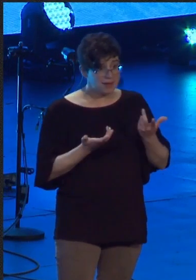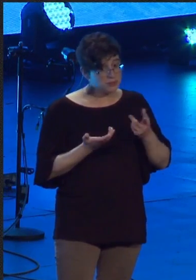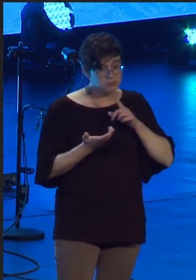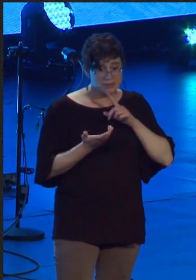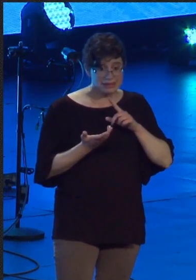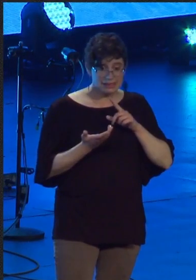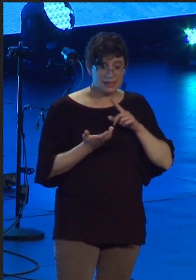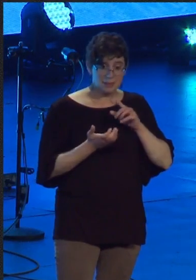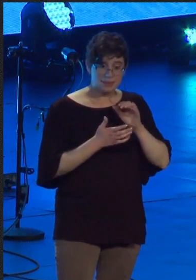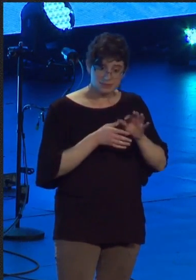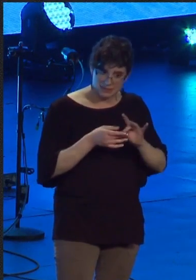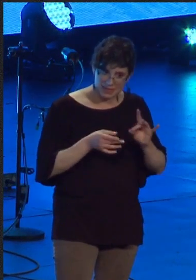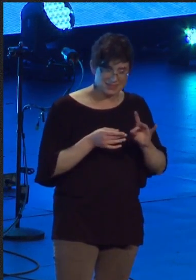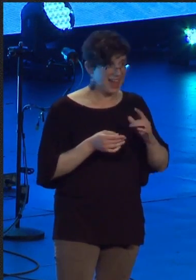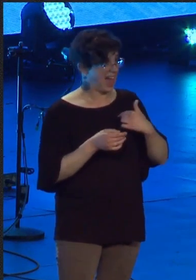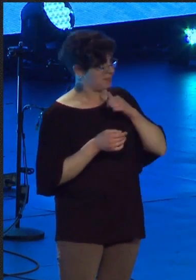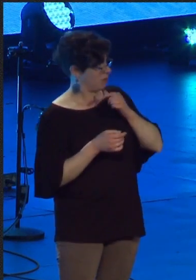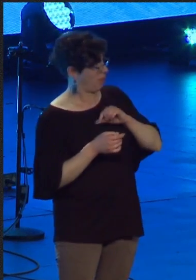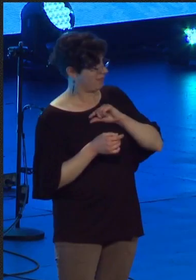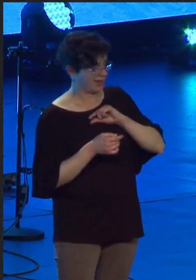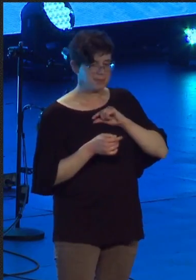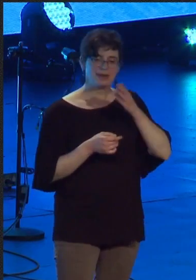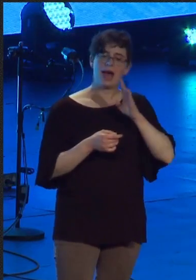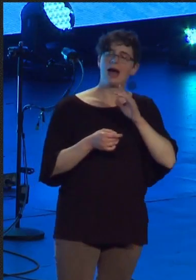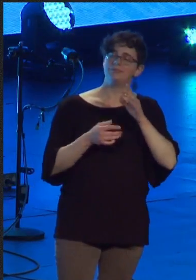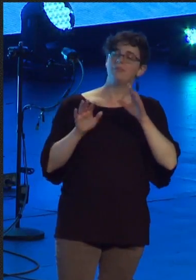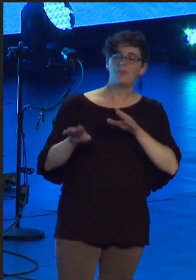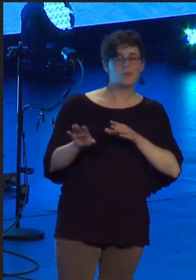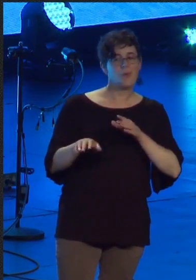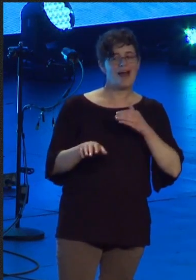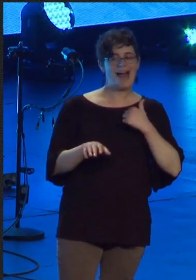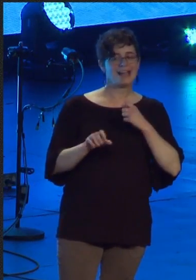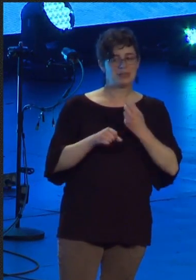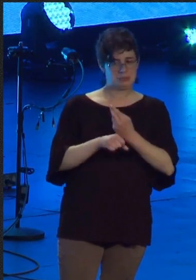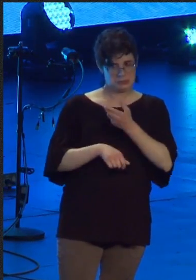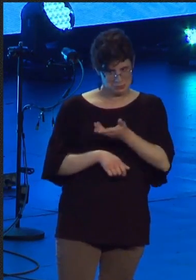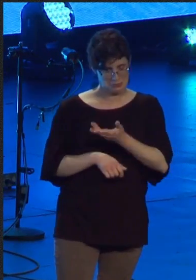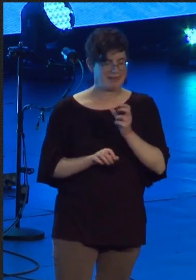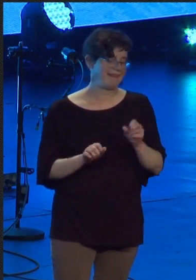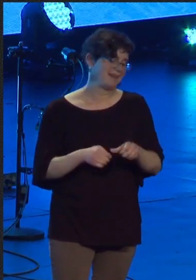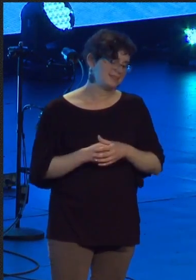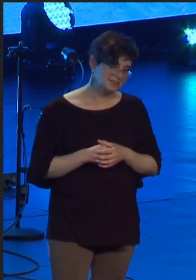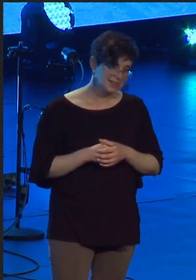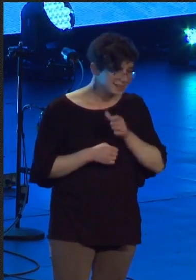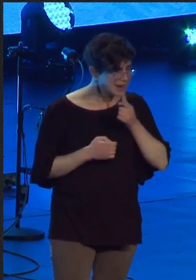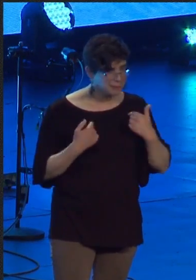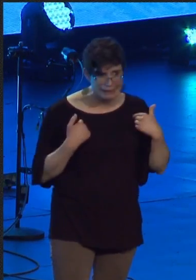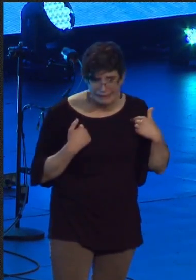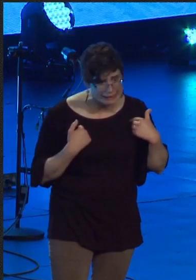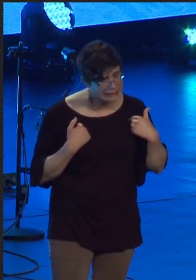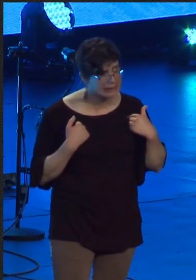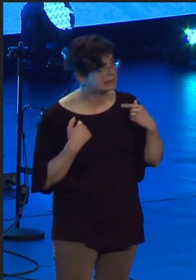when we say, God, I'm not qualified, then God can say, okay, I got something to work with. So I'm not, it's not me, it's God.